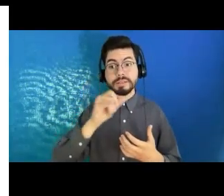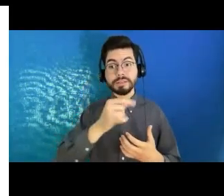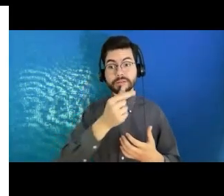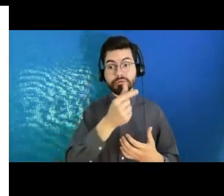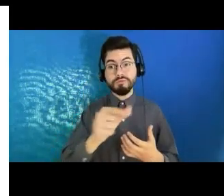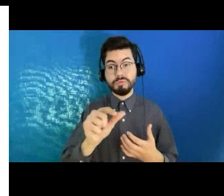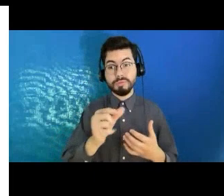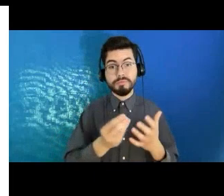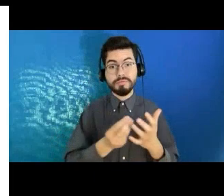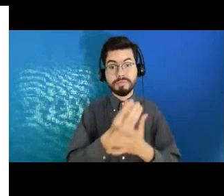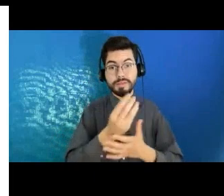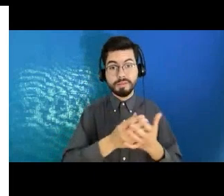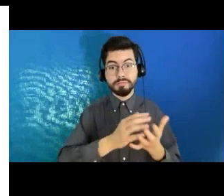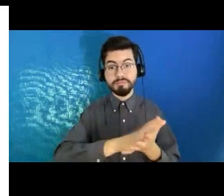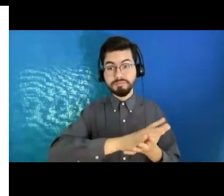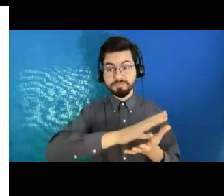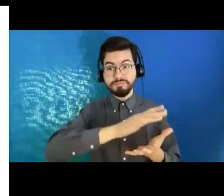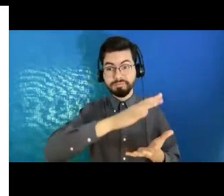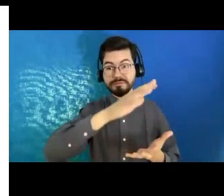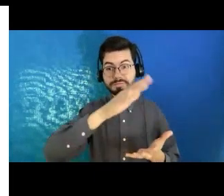his shoes are worn out. And